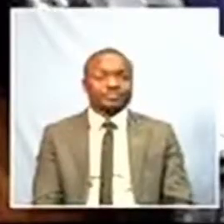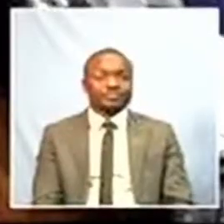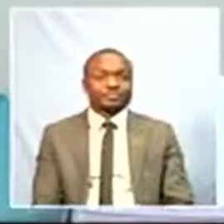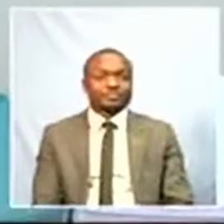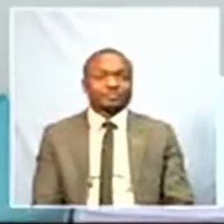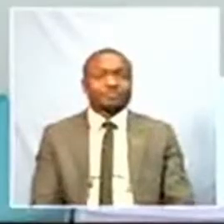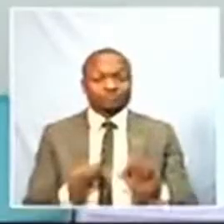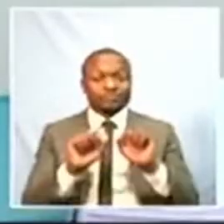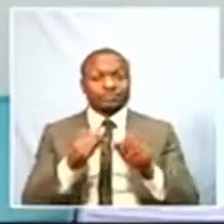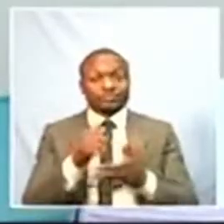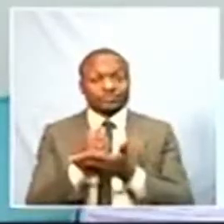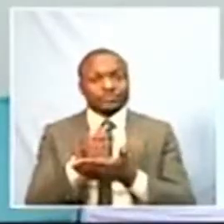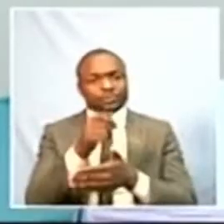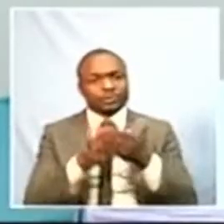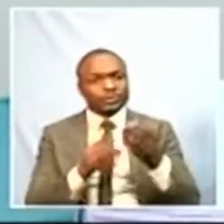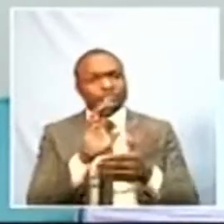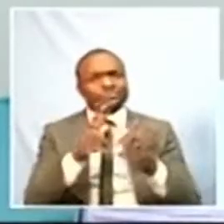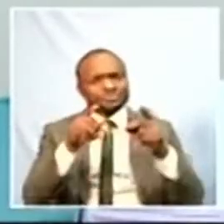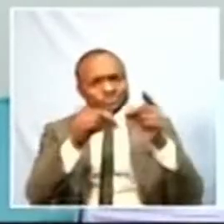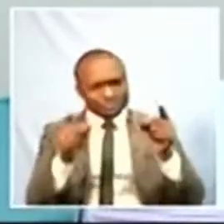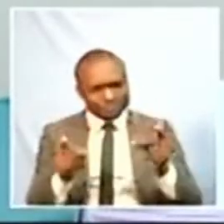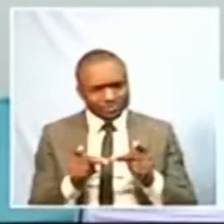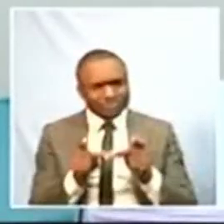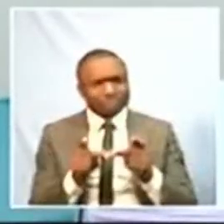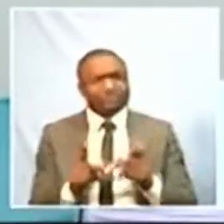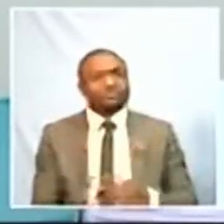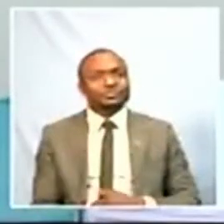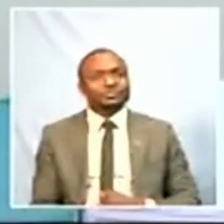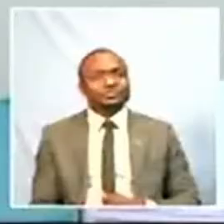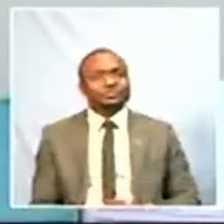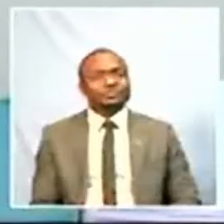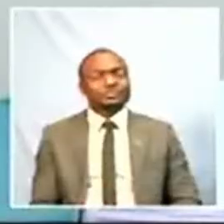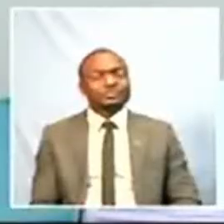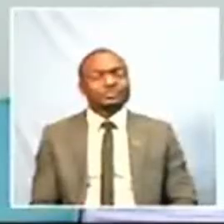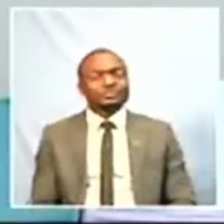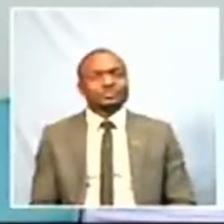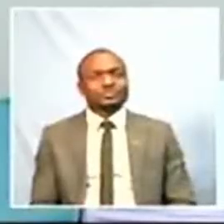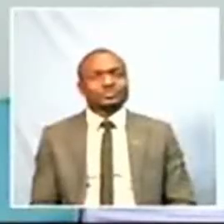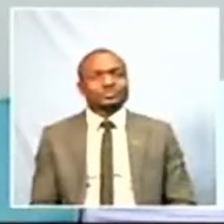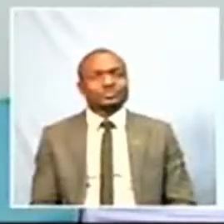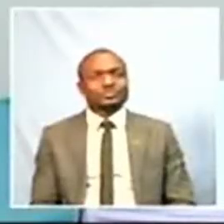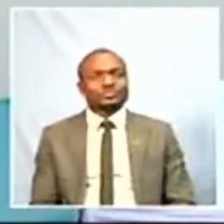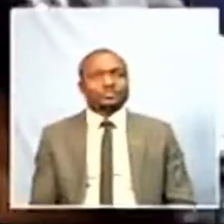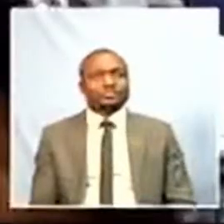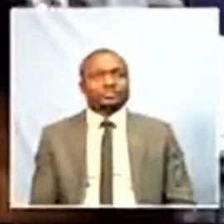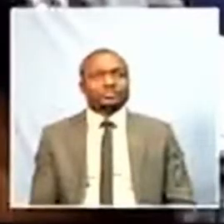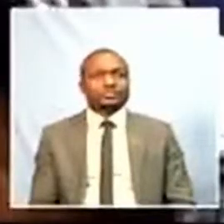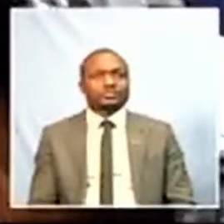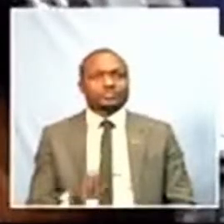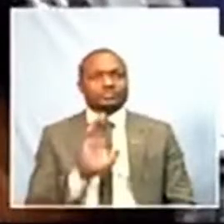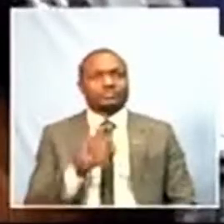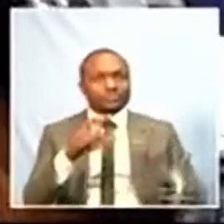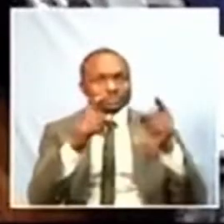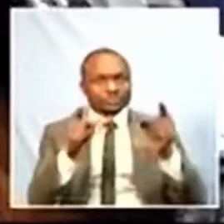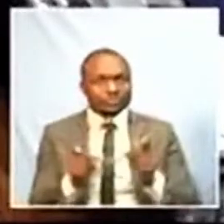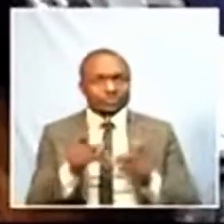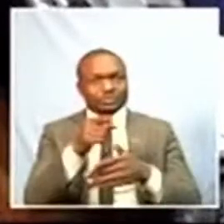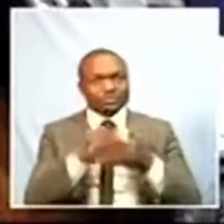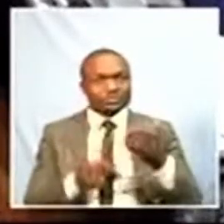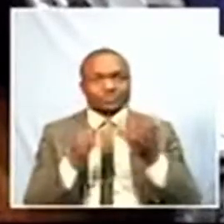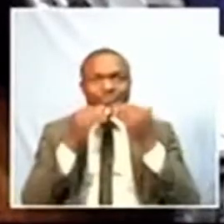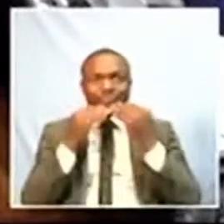You can help, madam. What's your position? This one. What's your position? Thank you,